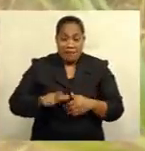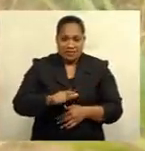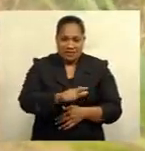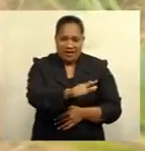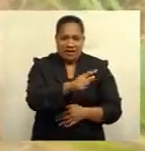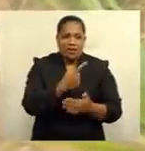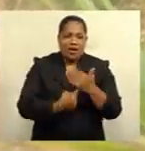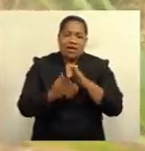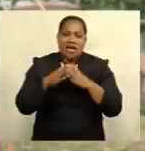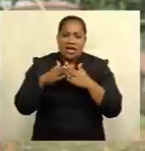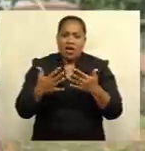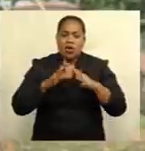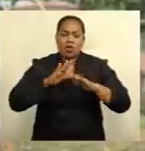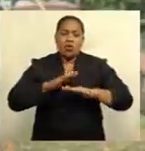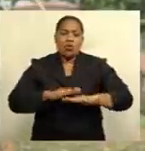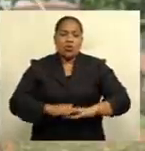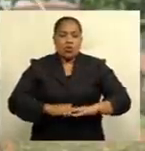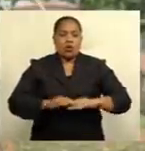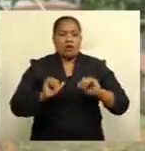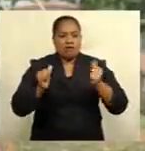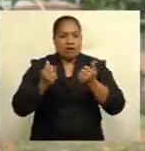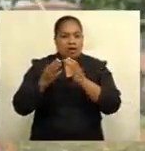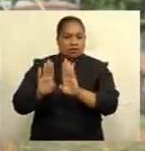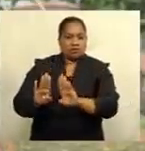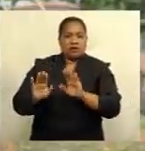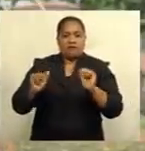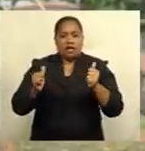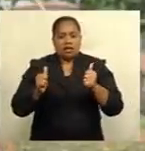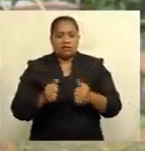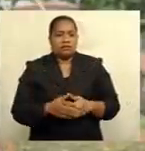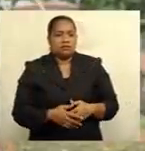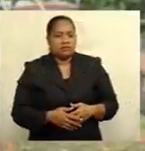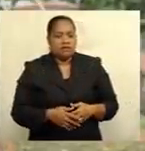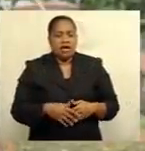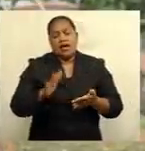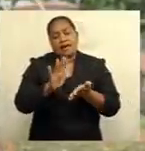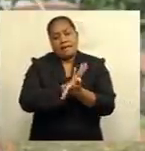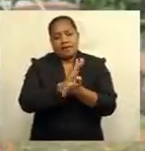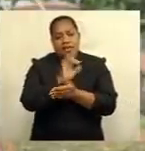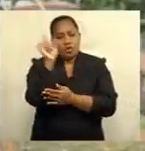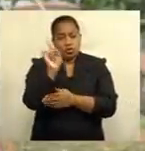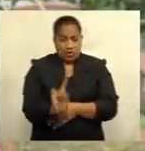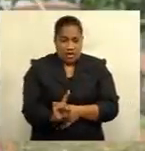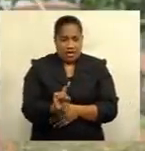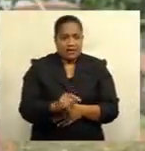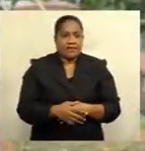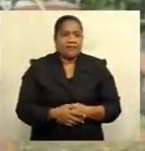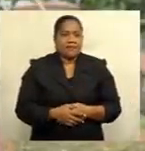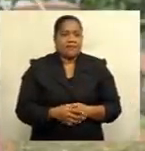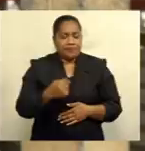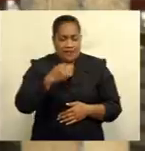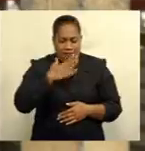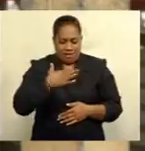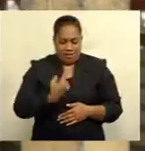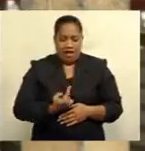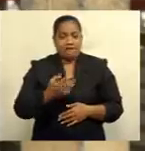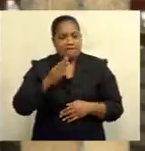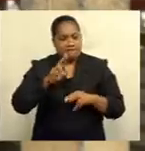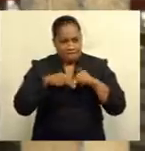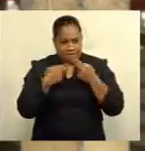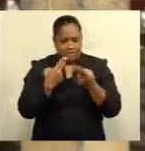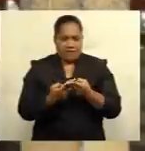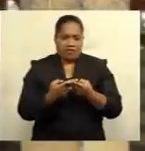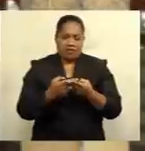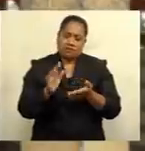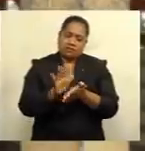out of lockdown. I'm happy. Today we release with all of myself and my family. Now we are